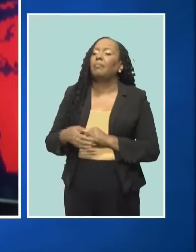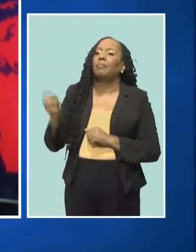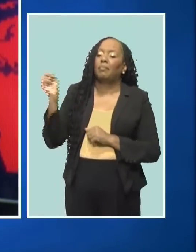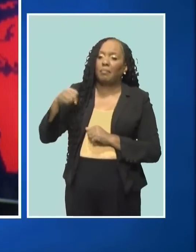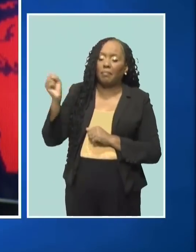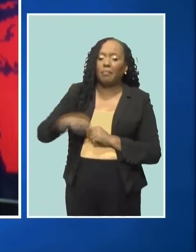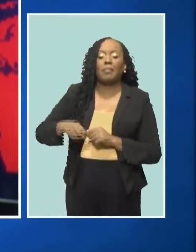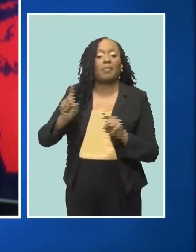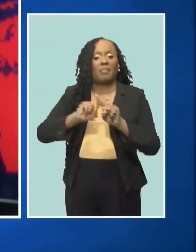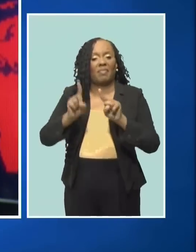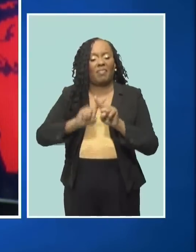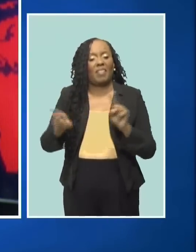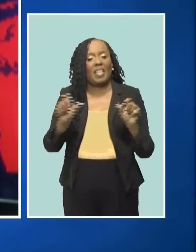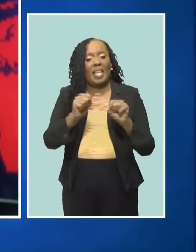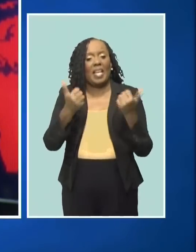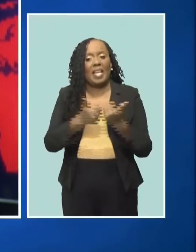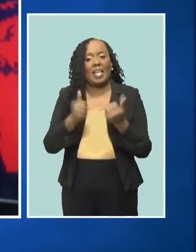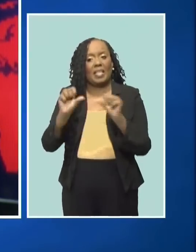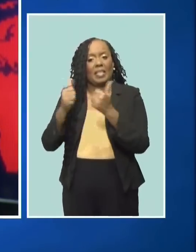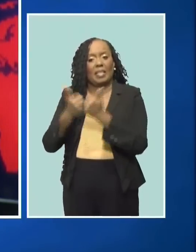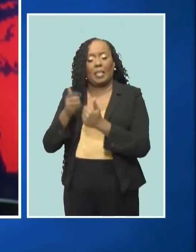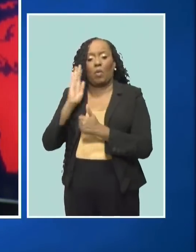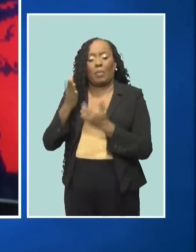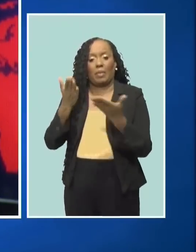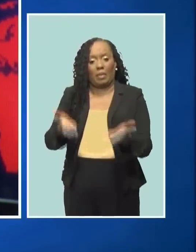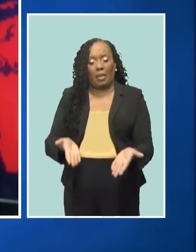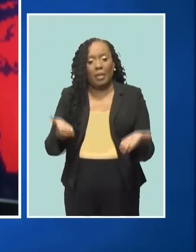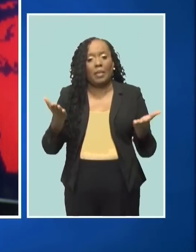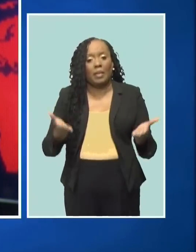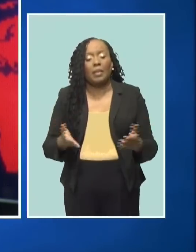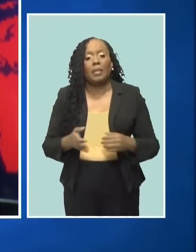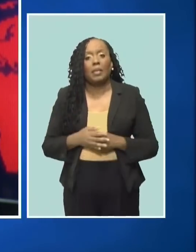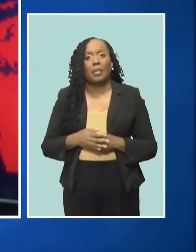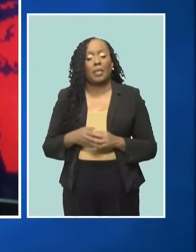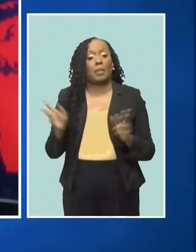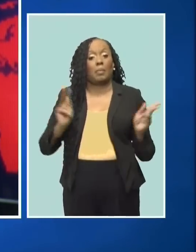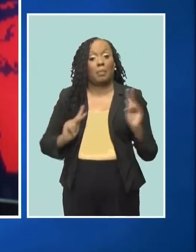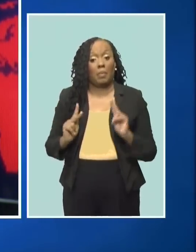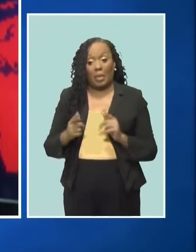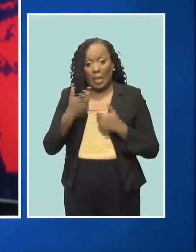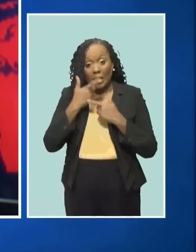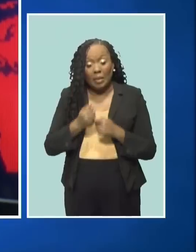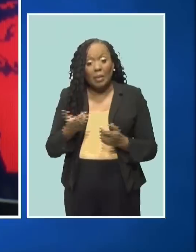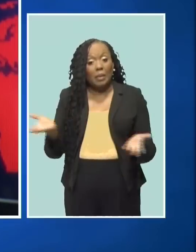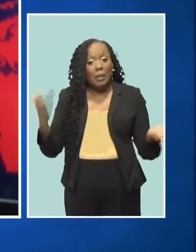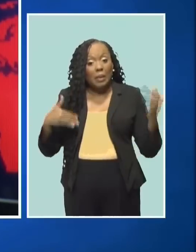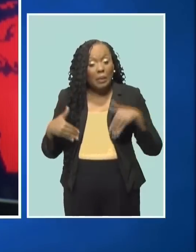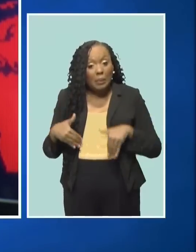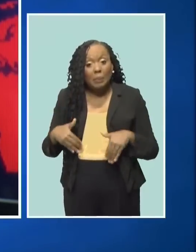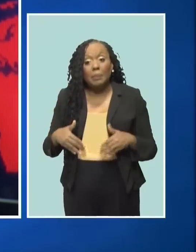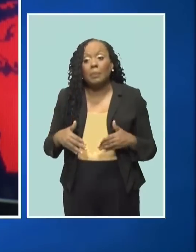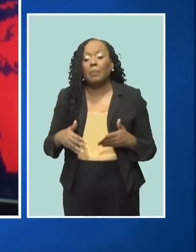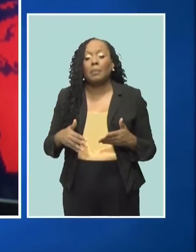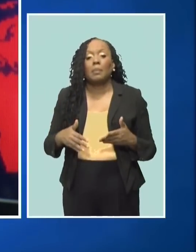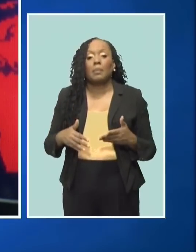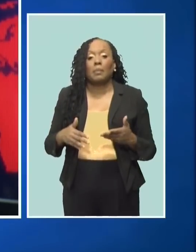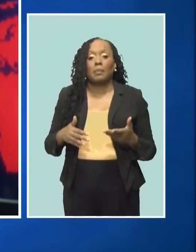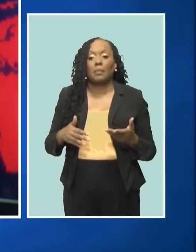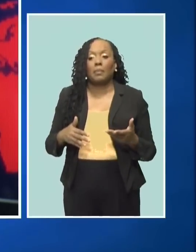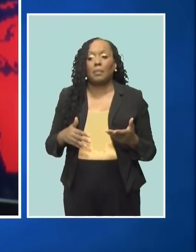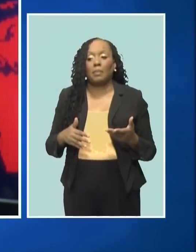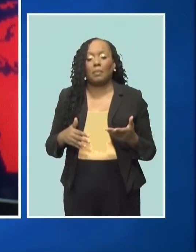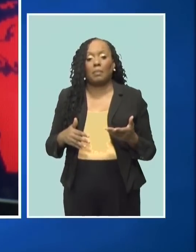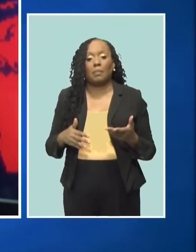several agencies there on the Bar Square. So persons could come if they're interested, starting from, as I said